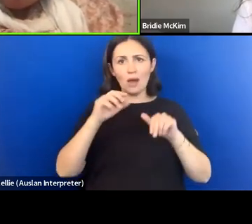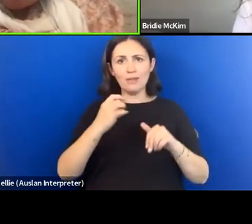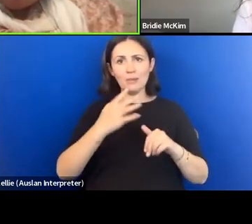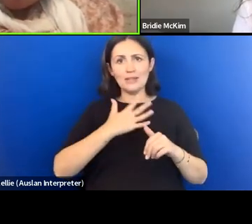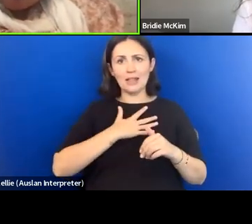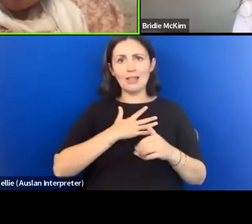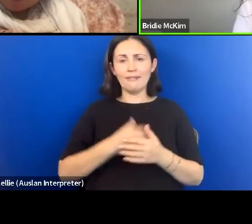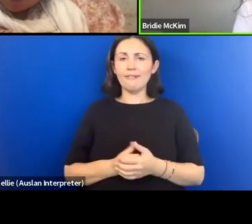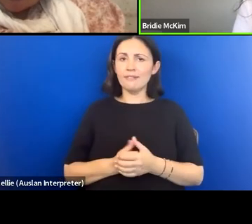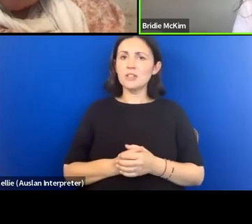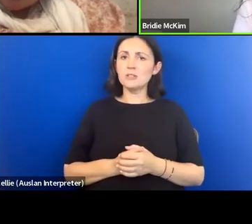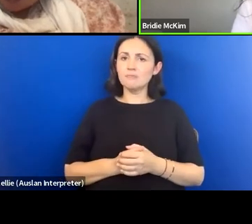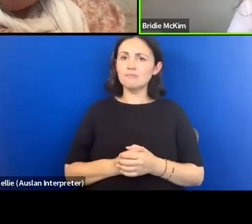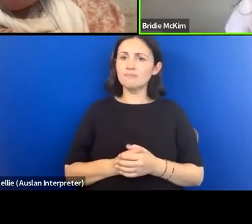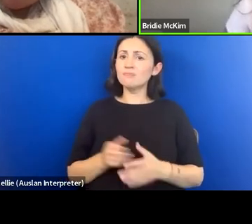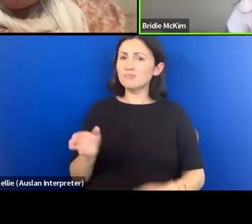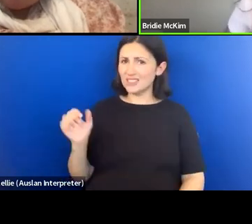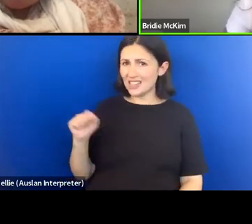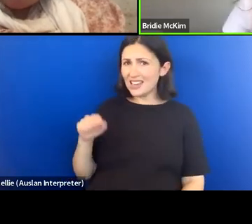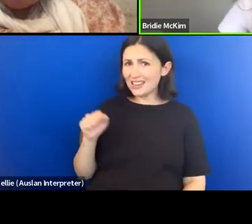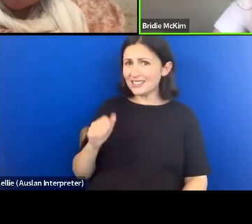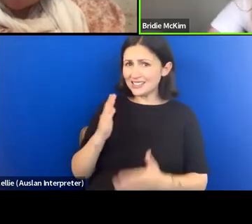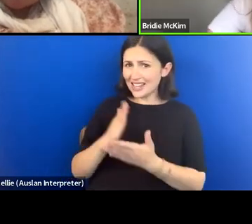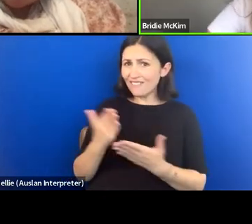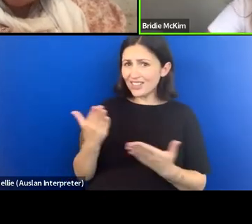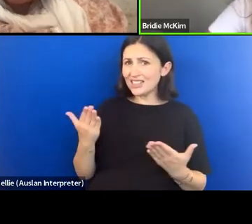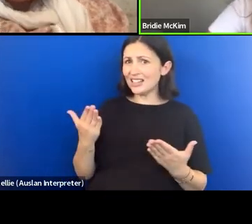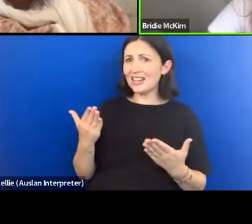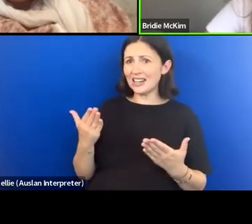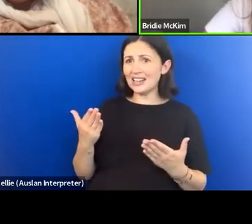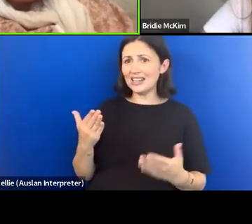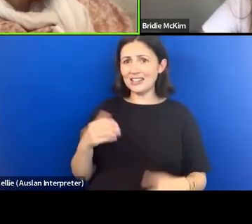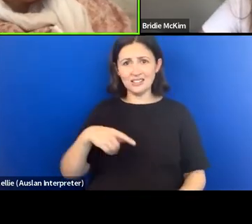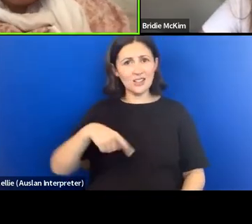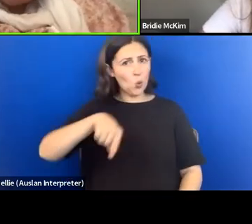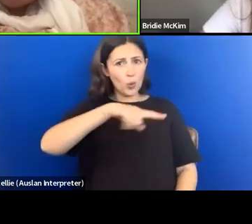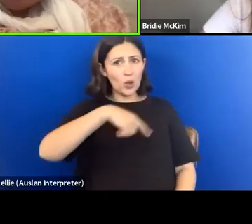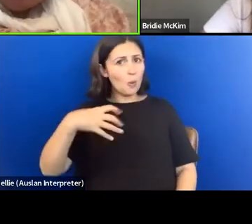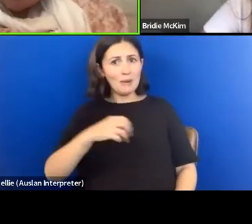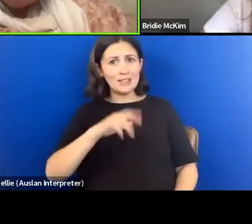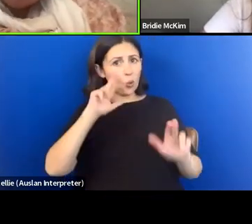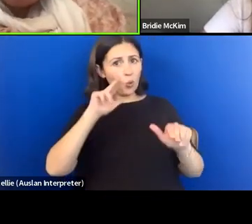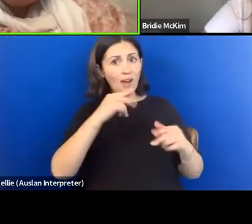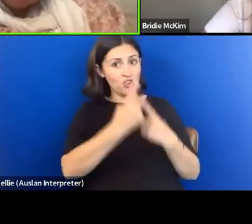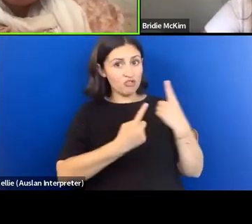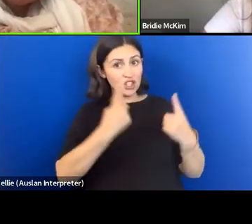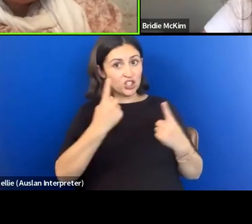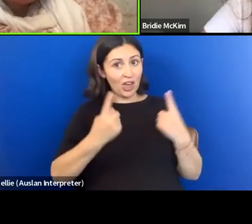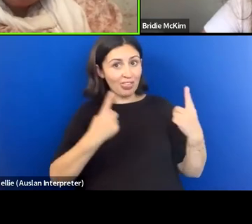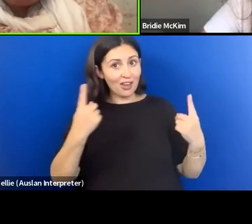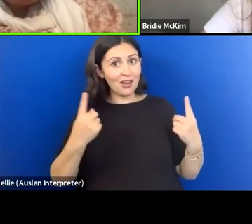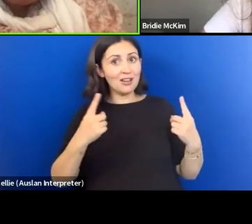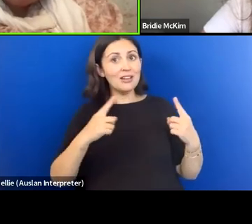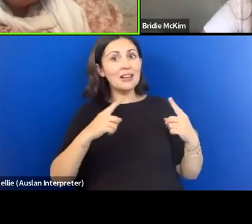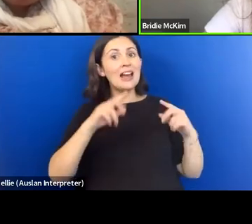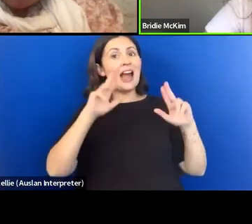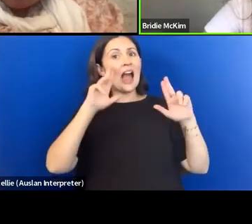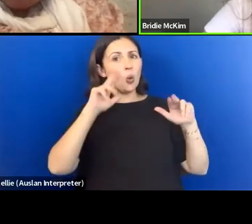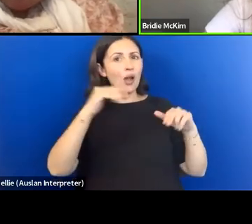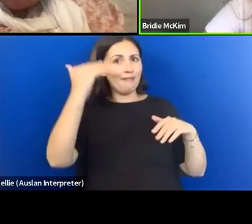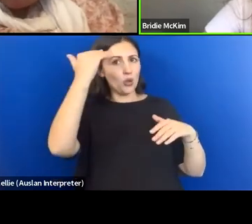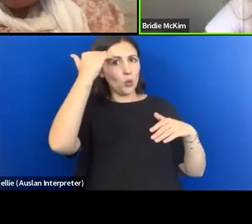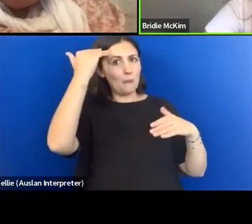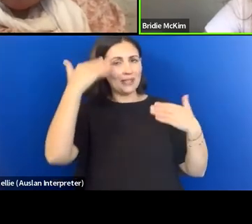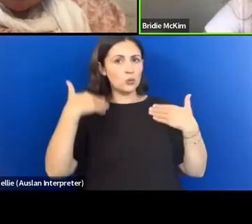important. Yeah, for sure. As artists and human beings. Yeah. Yeah. And let's all take care of our mental health as